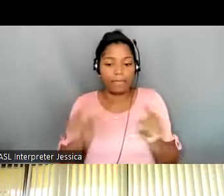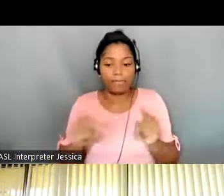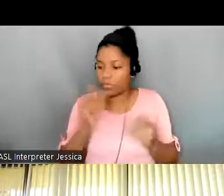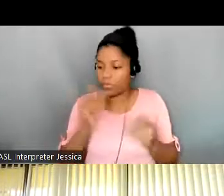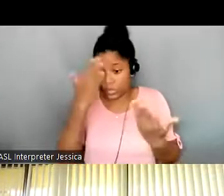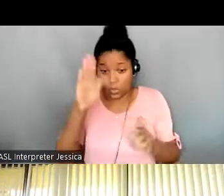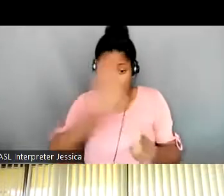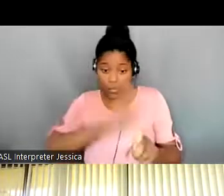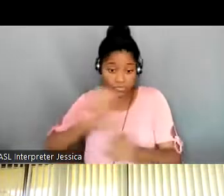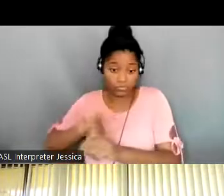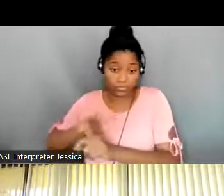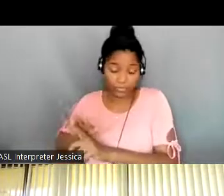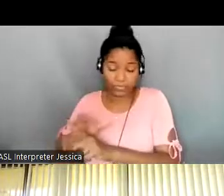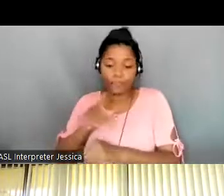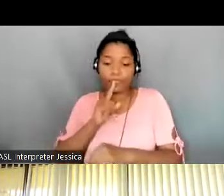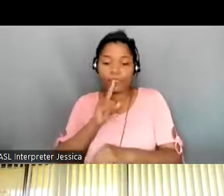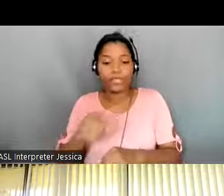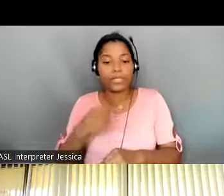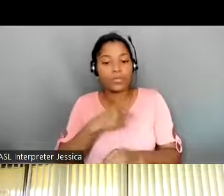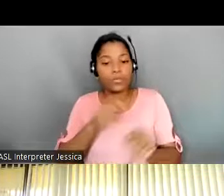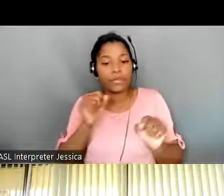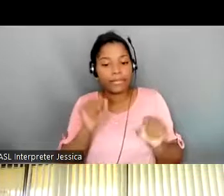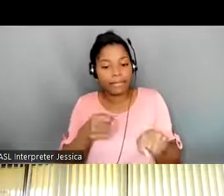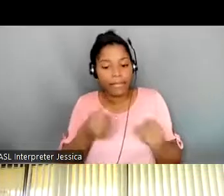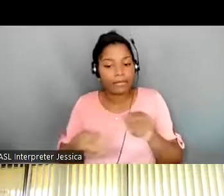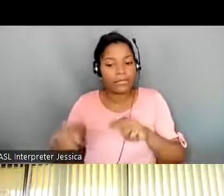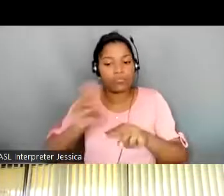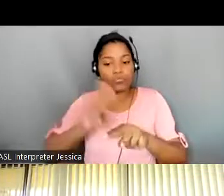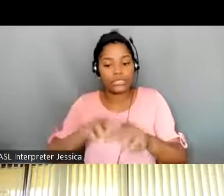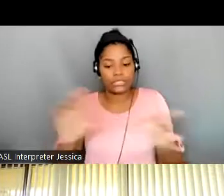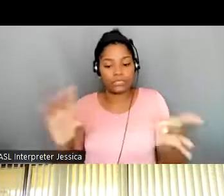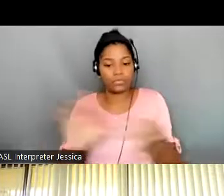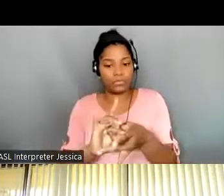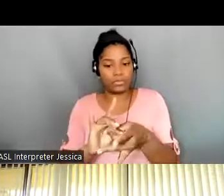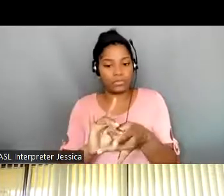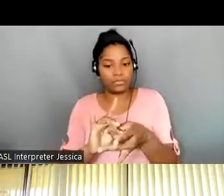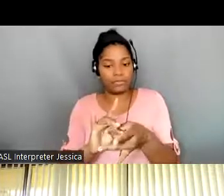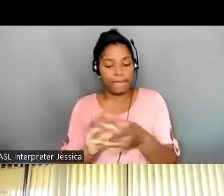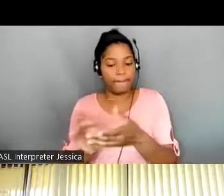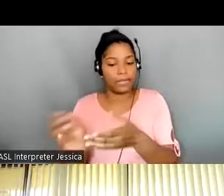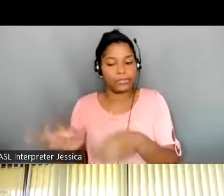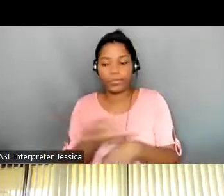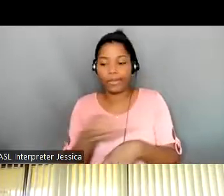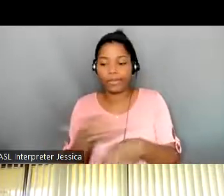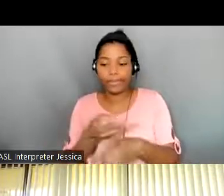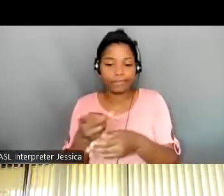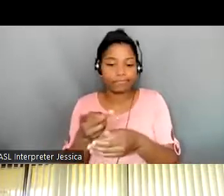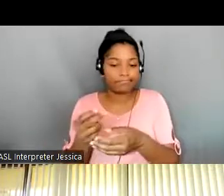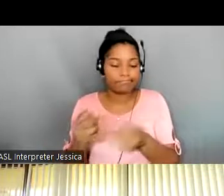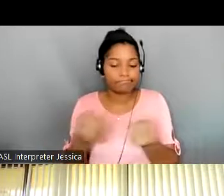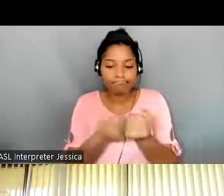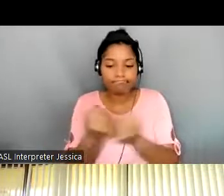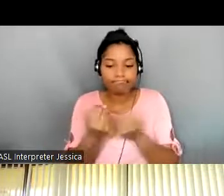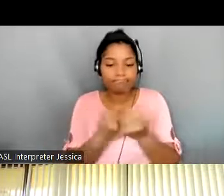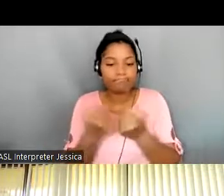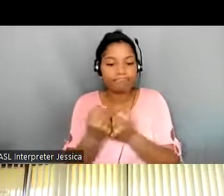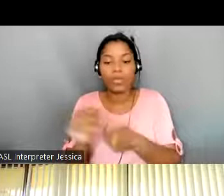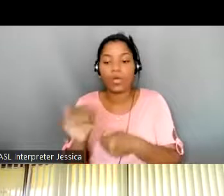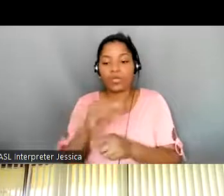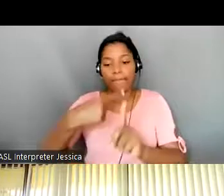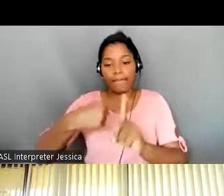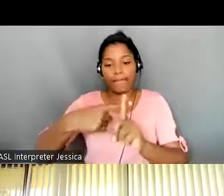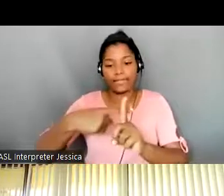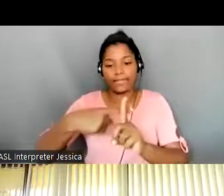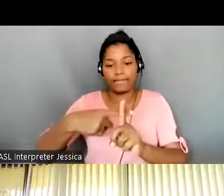practitioners can do to increase the chance that they have success, that those relationships are positive and that they're meaningful or purposeful. I heard that